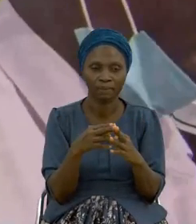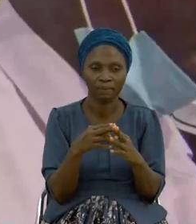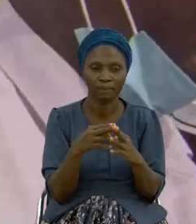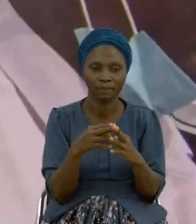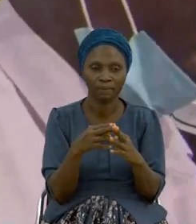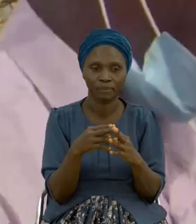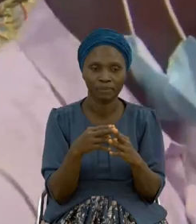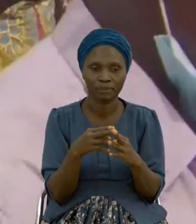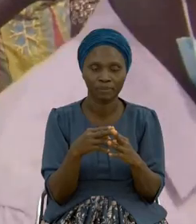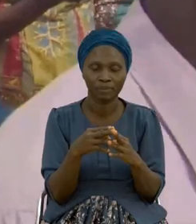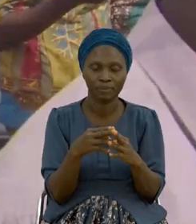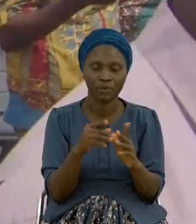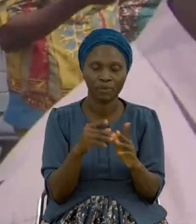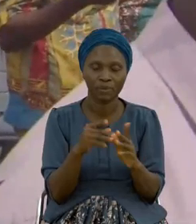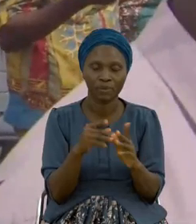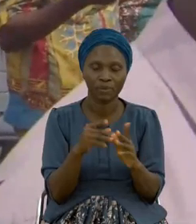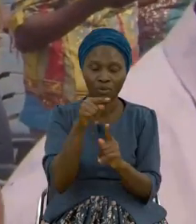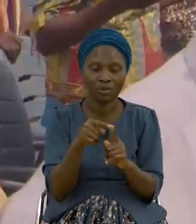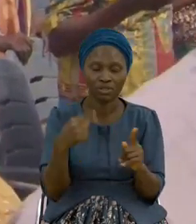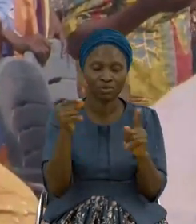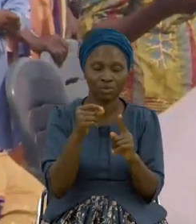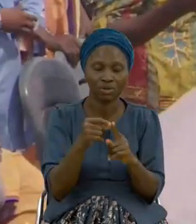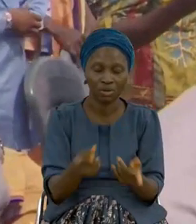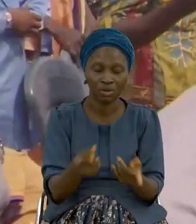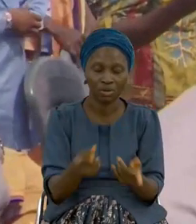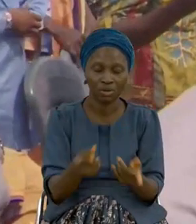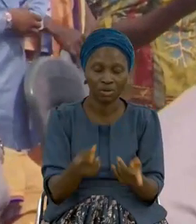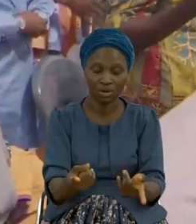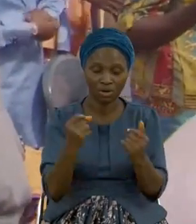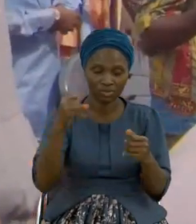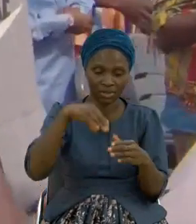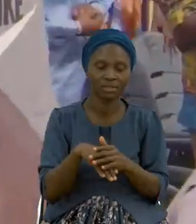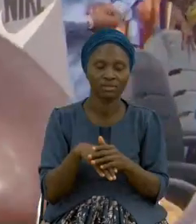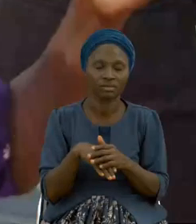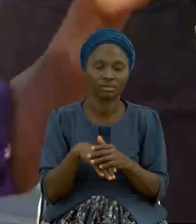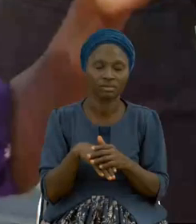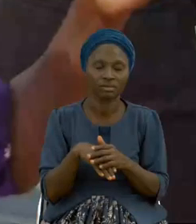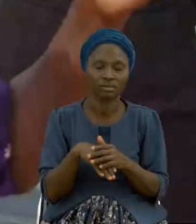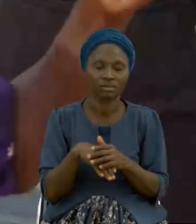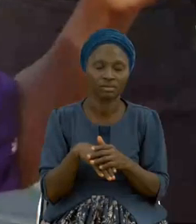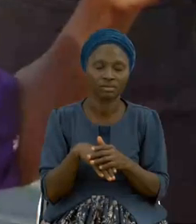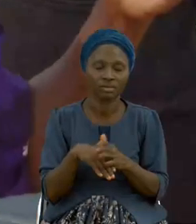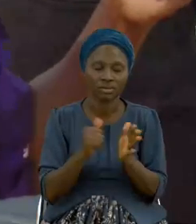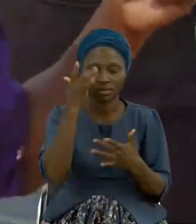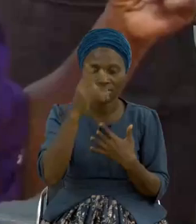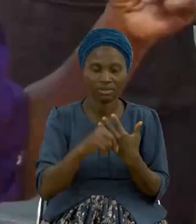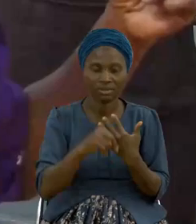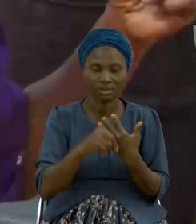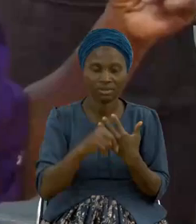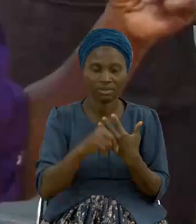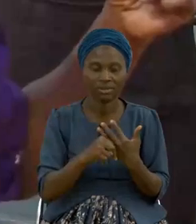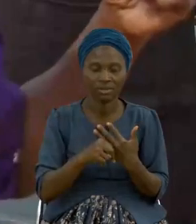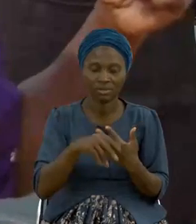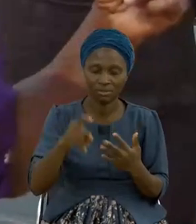world comes in that sickness has to go is the